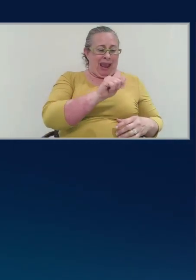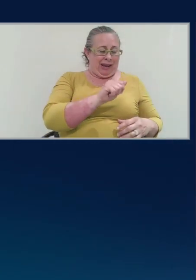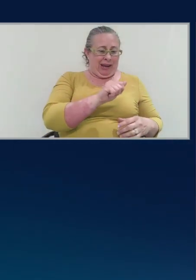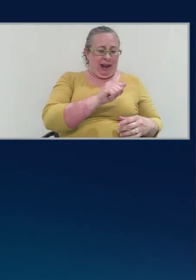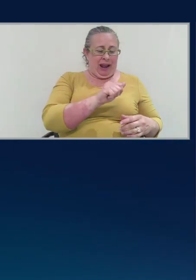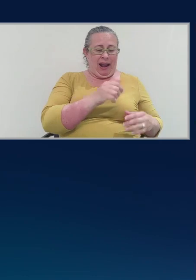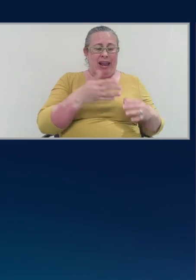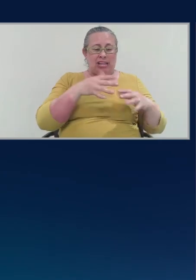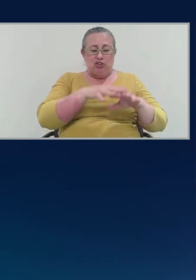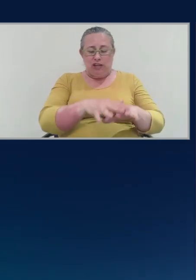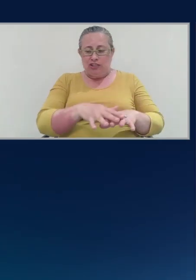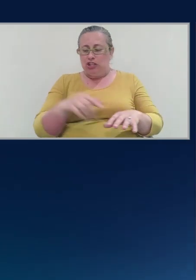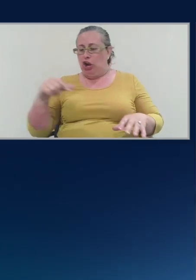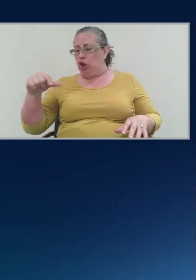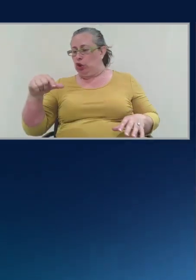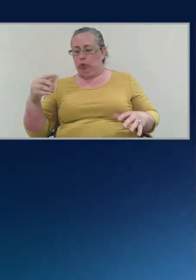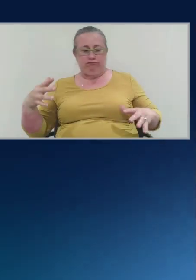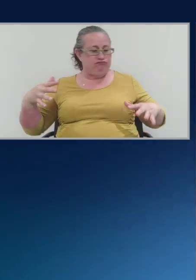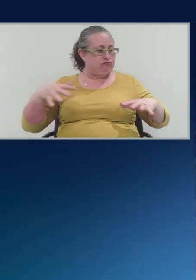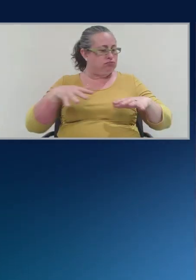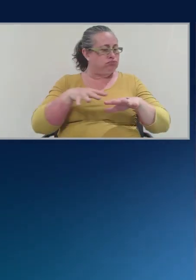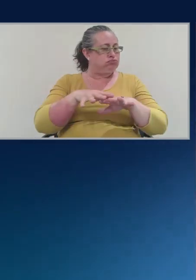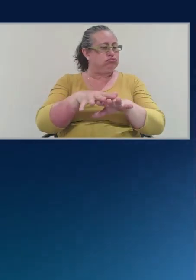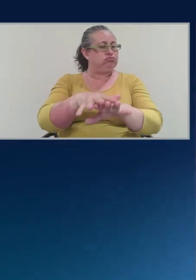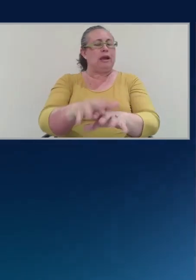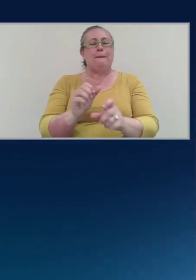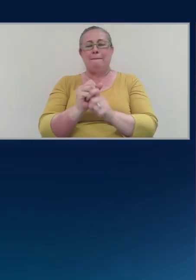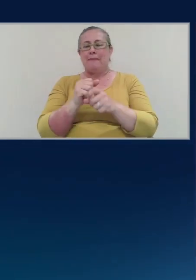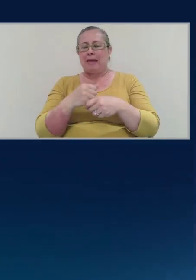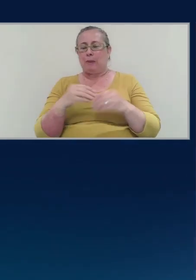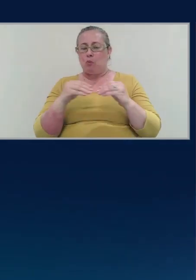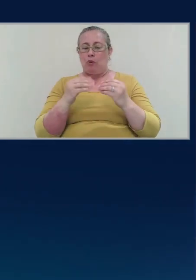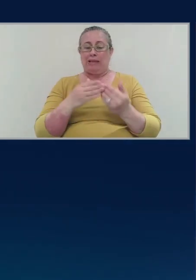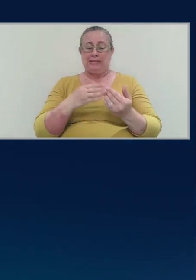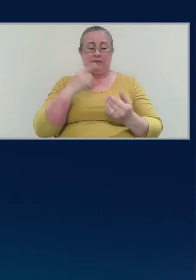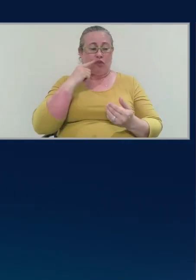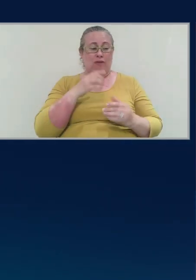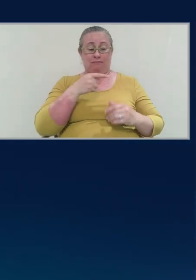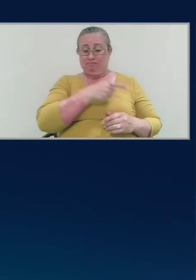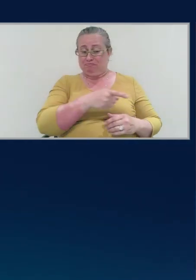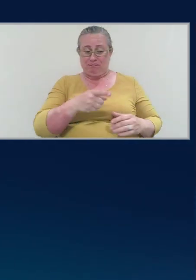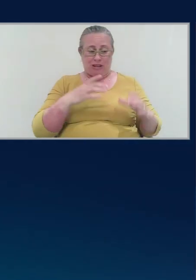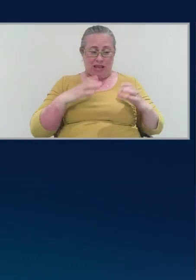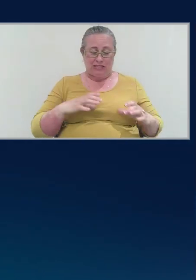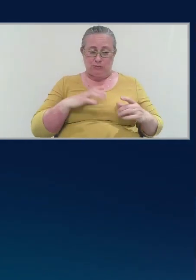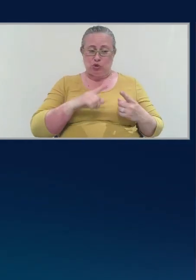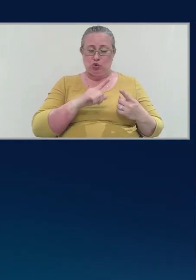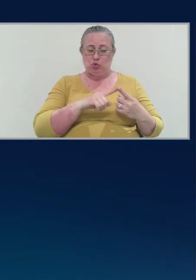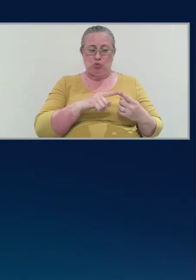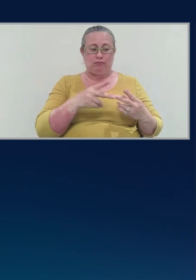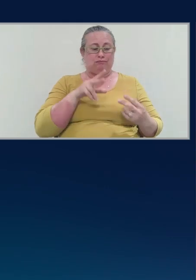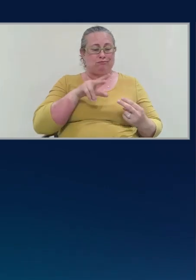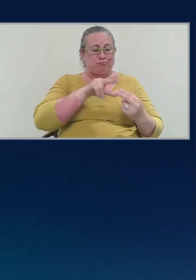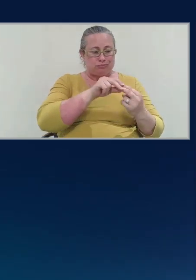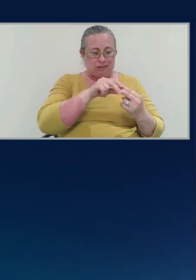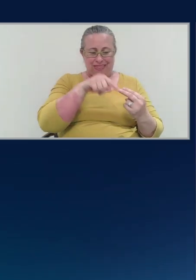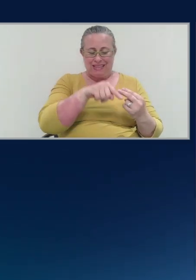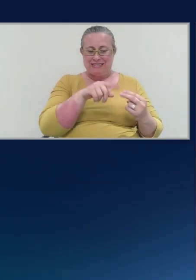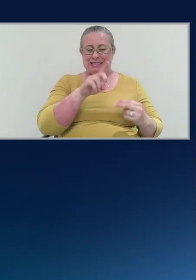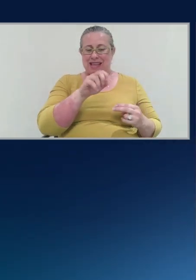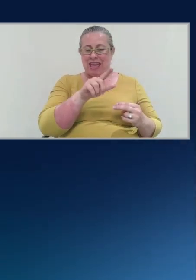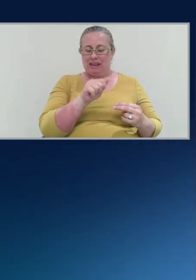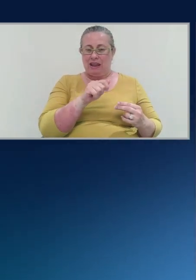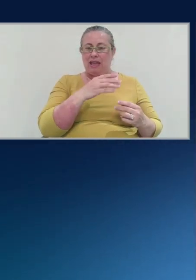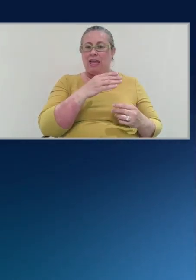capabilities. So we make it easier for our customers to start taking this data and creating these data